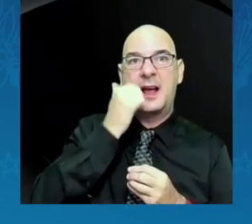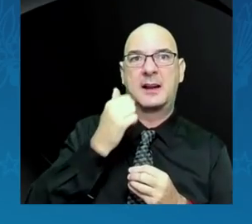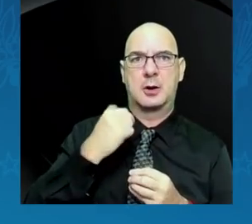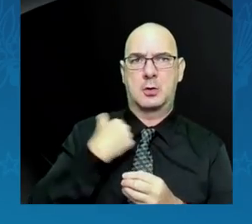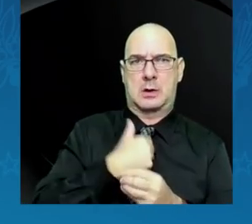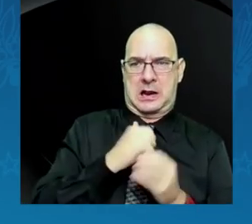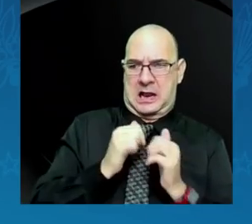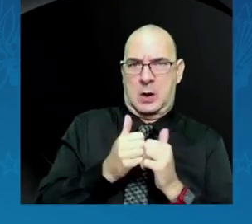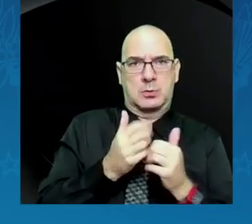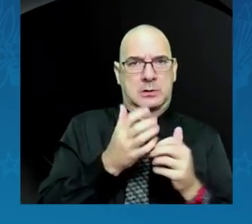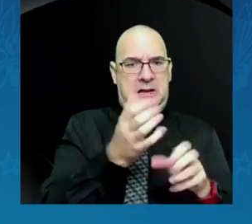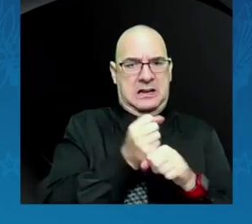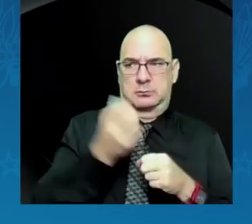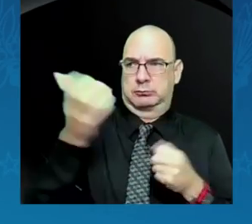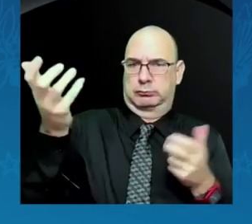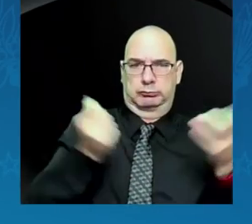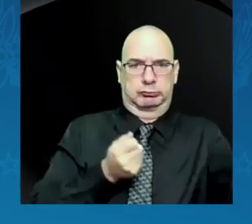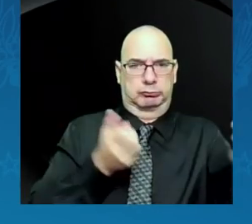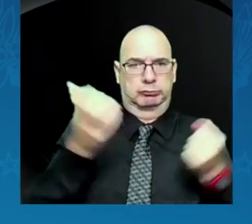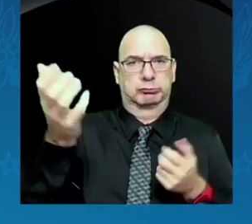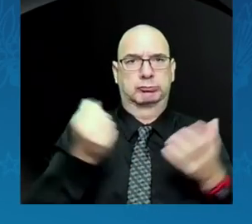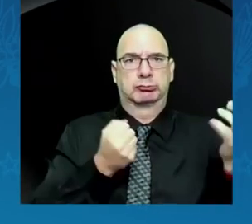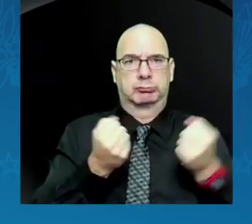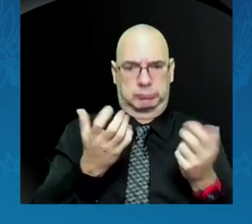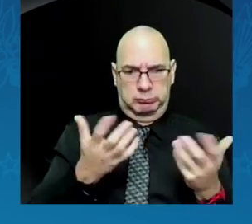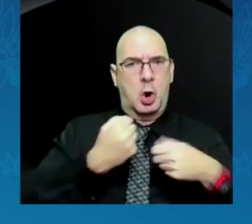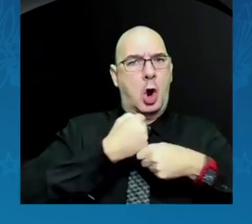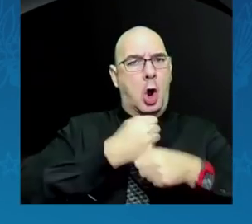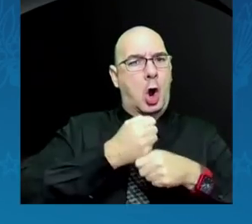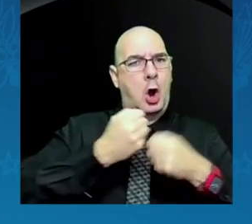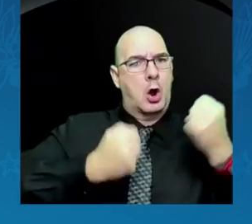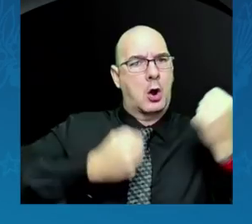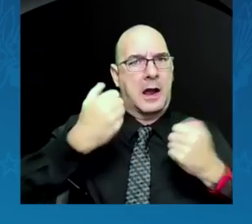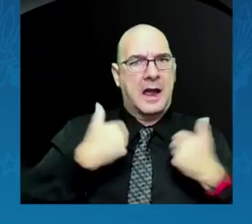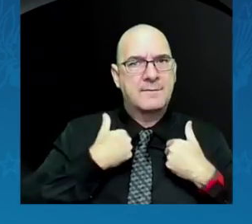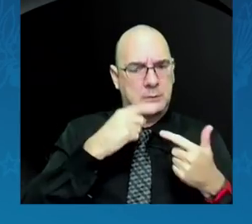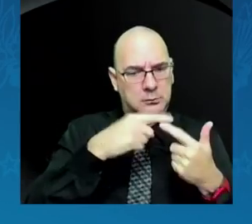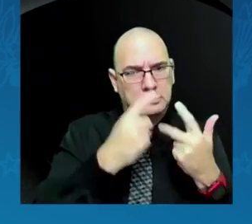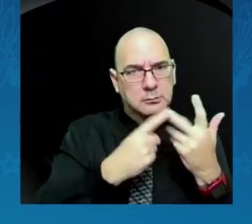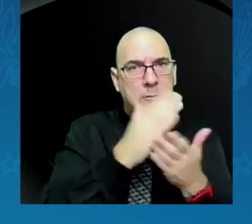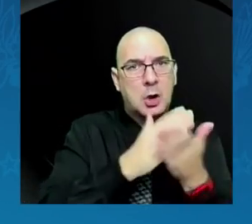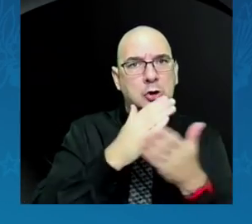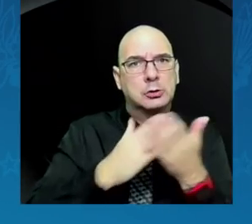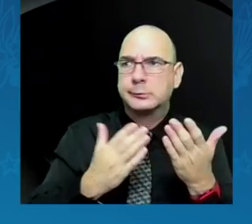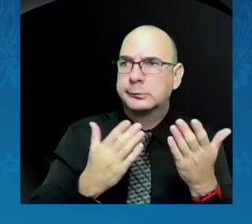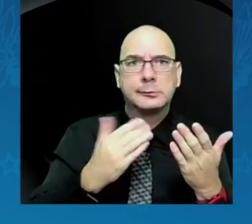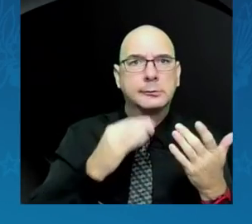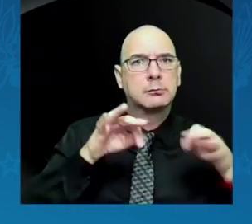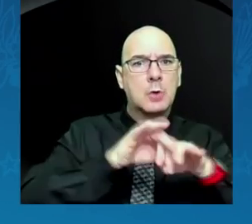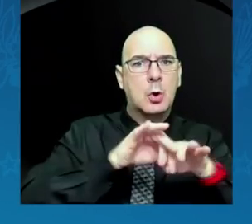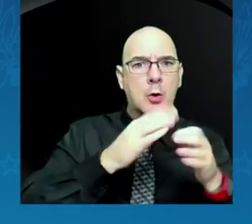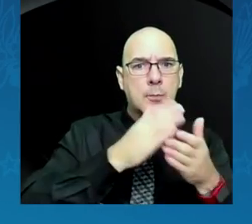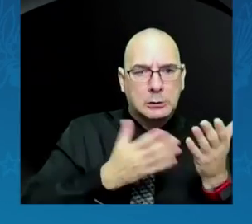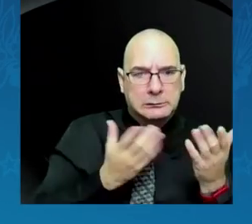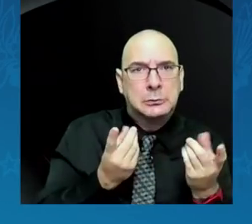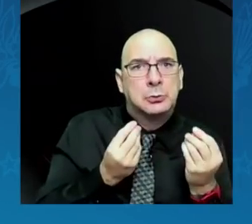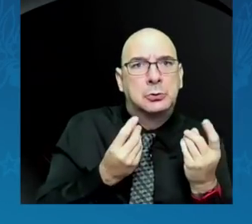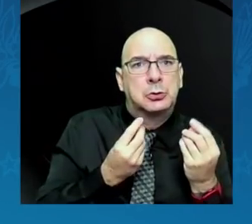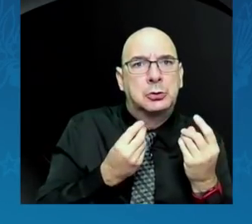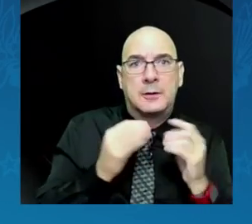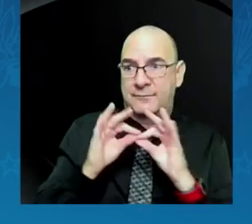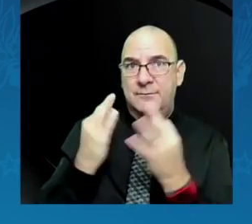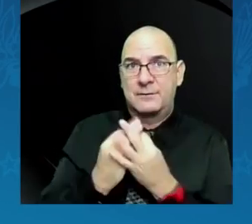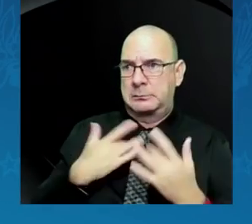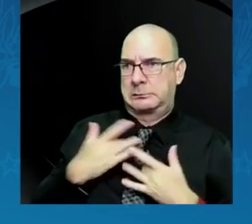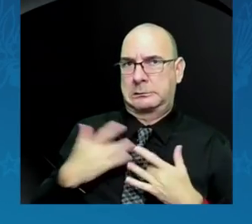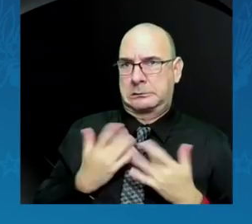auto manufacturers concerned about getting critical components, and when families are worried about being able